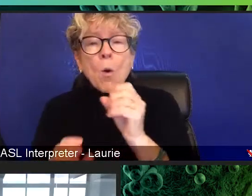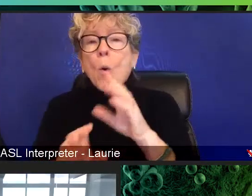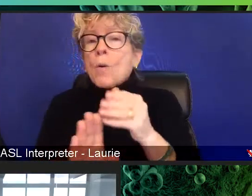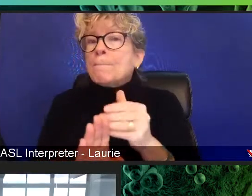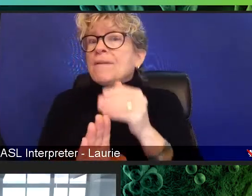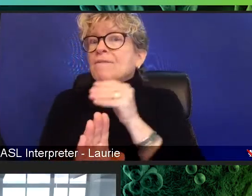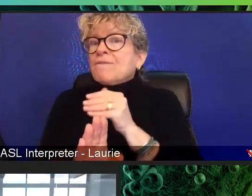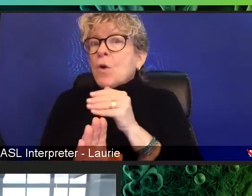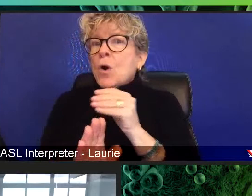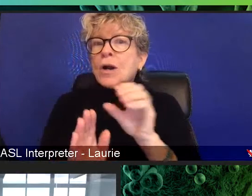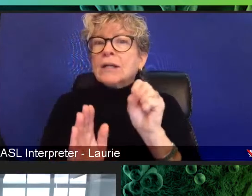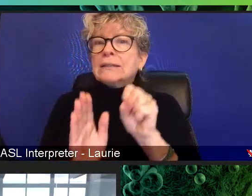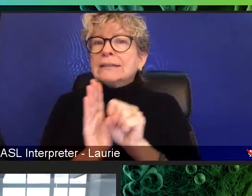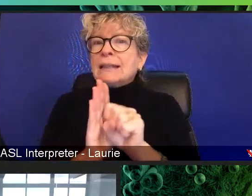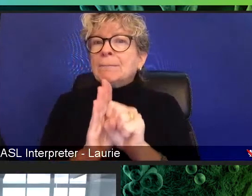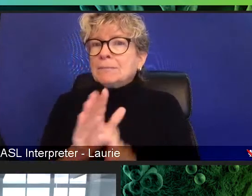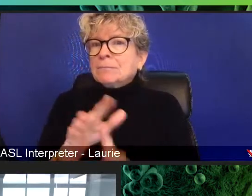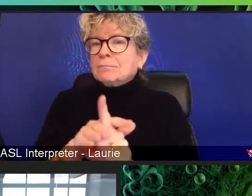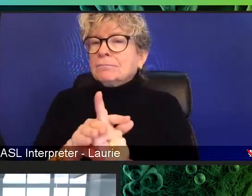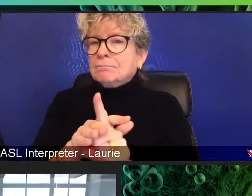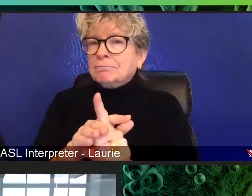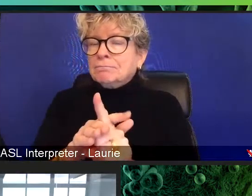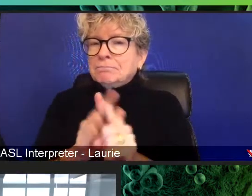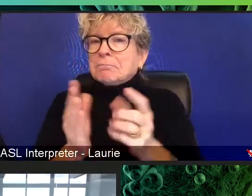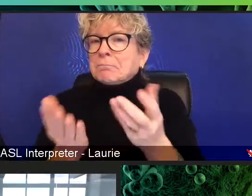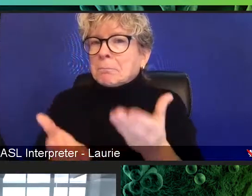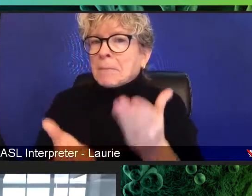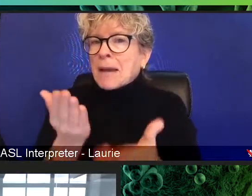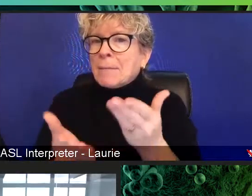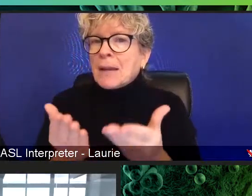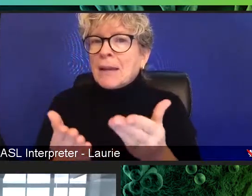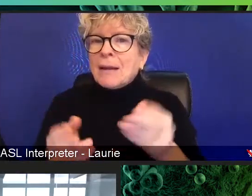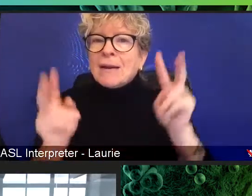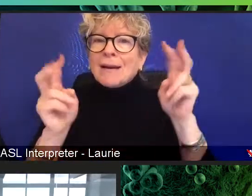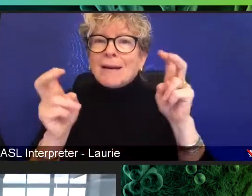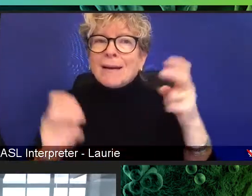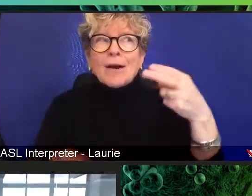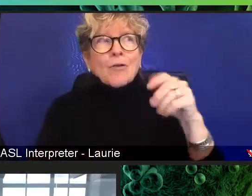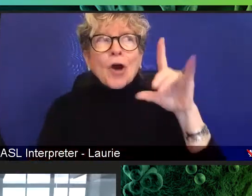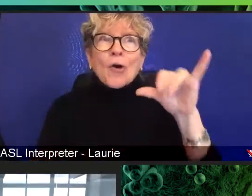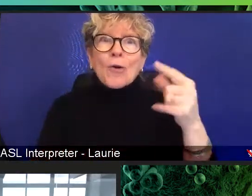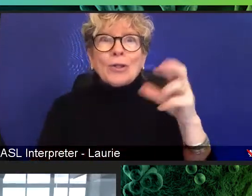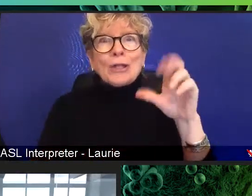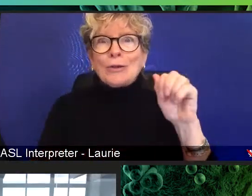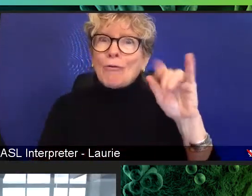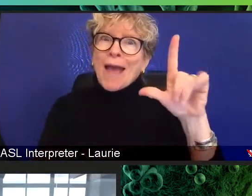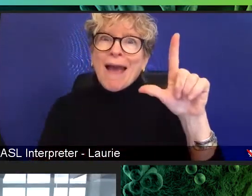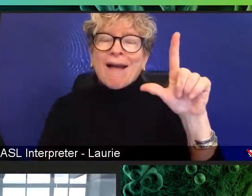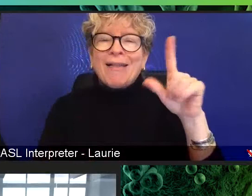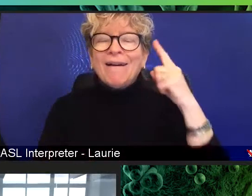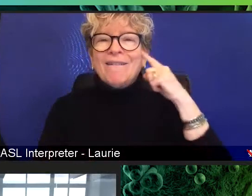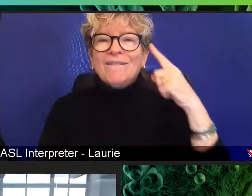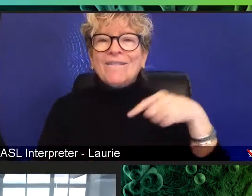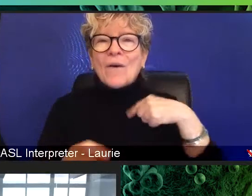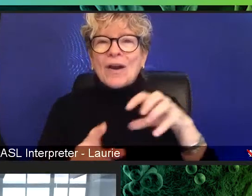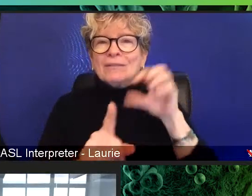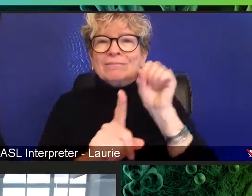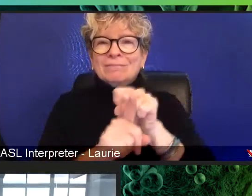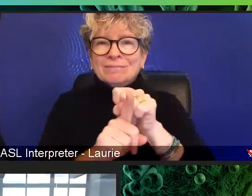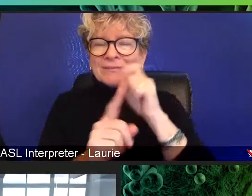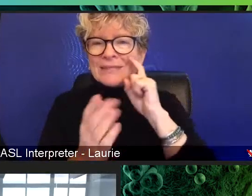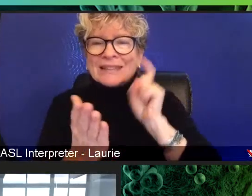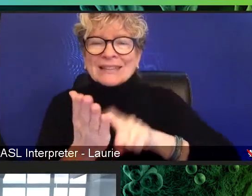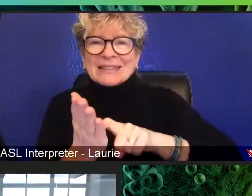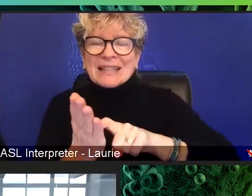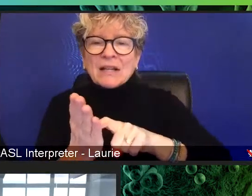arise, which I think maybe you termed, a holy grail of sort of cancer detection. But there are also